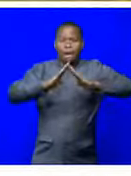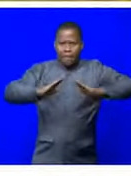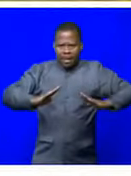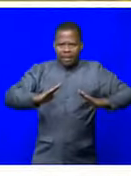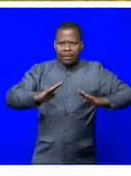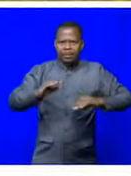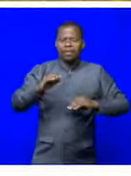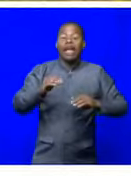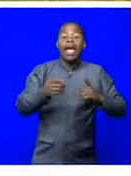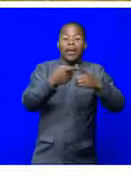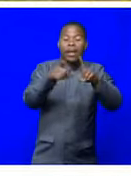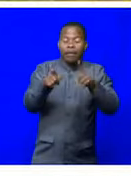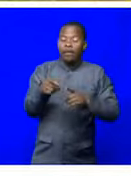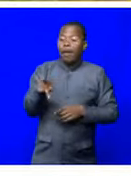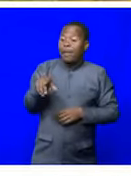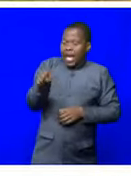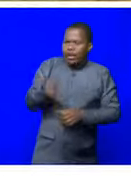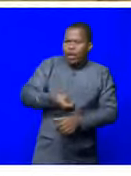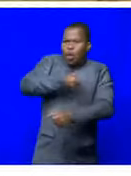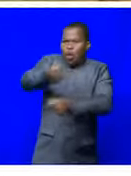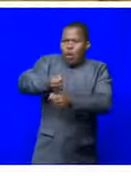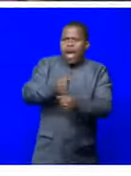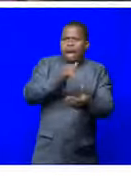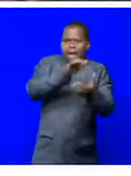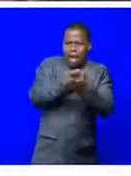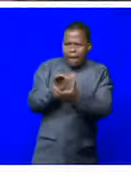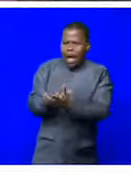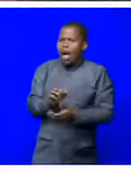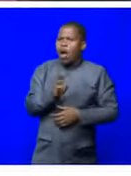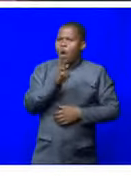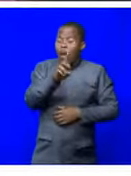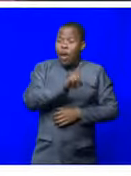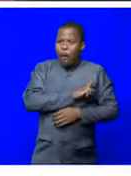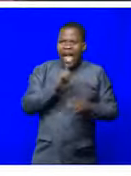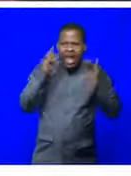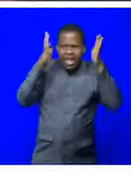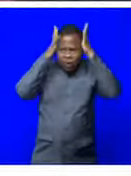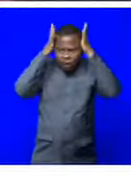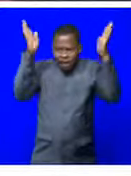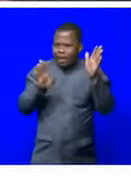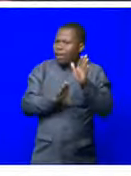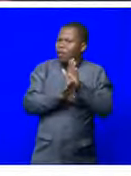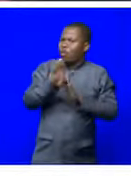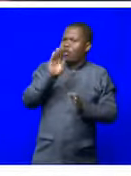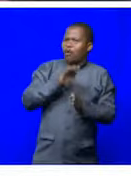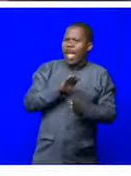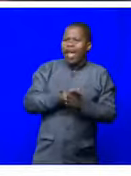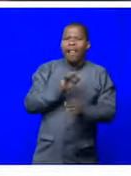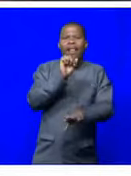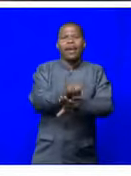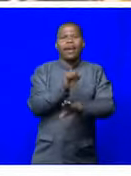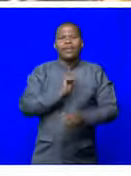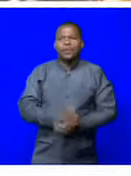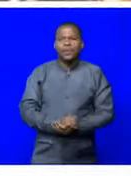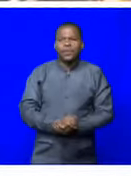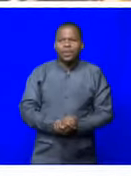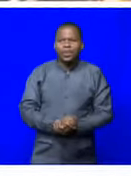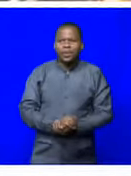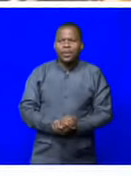kudelive lichubekele embili lithuthuke eTindzabeni Eswatini TV ngibongozi magagule hotel lasespeaki